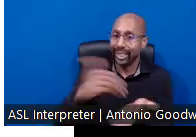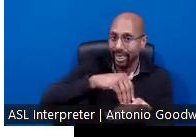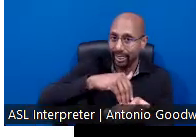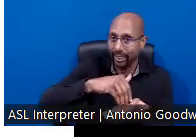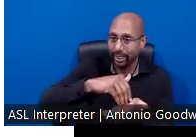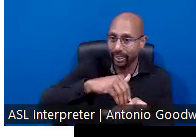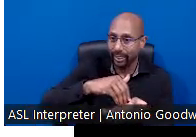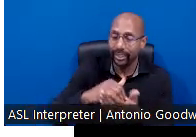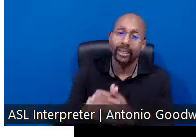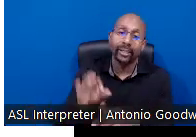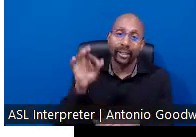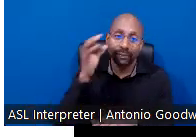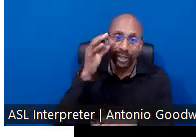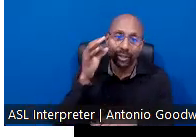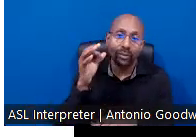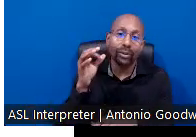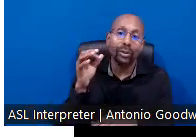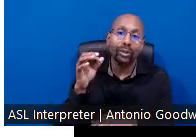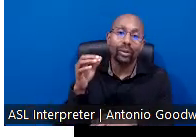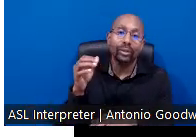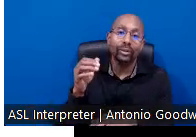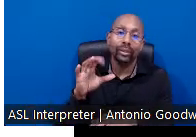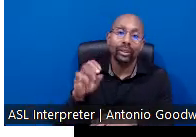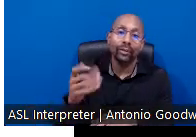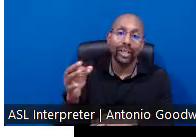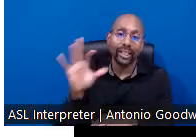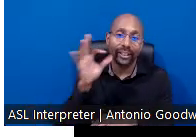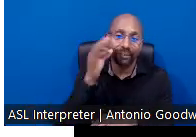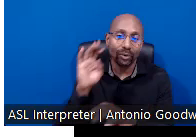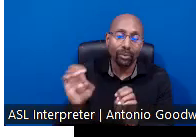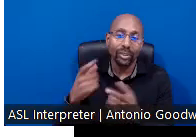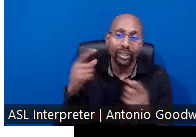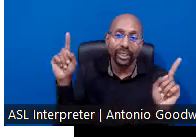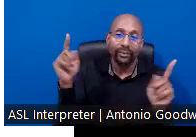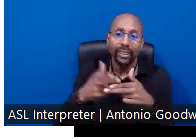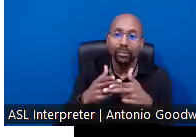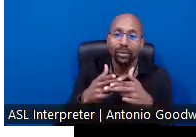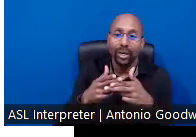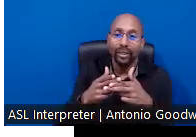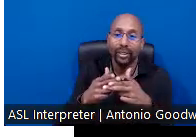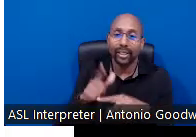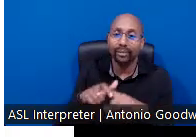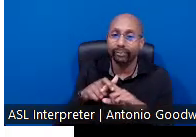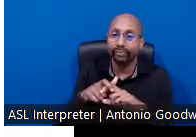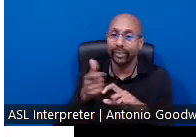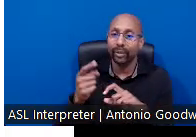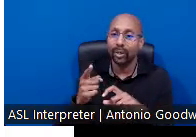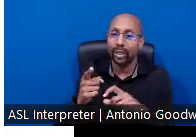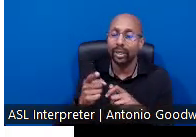it temporarily prevented anyone from losing their Apple Health Medicaid insurance, even if their income